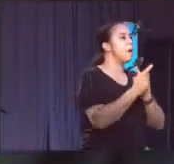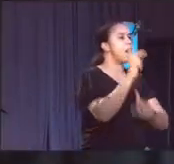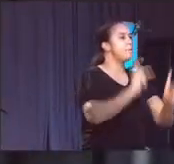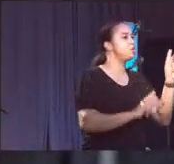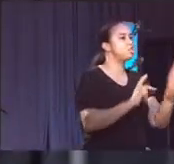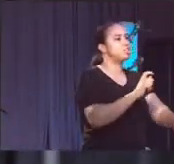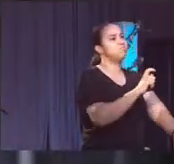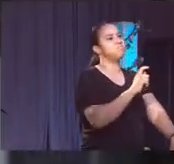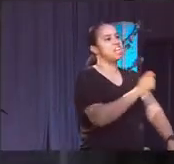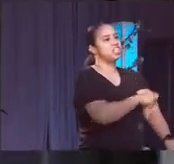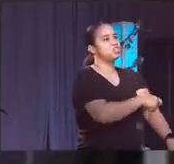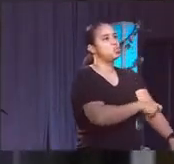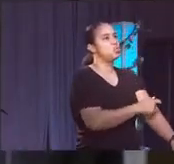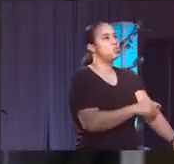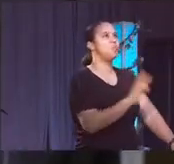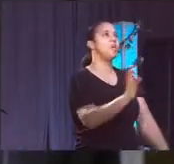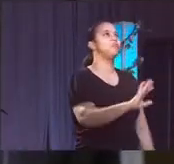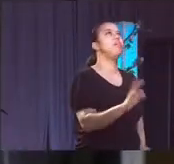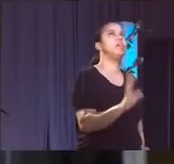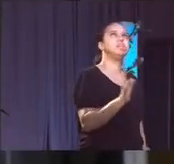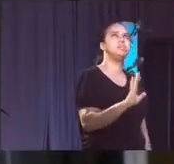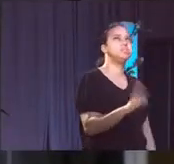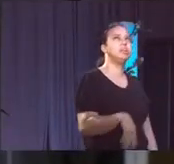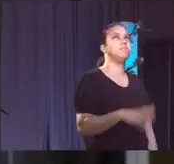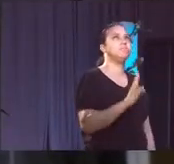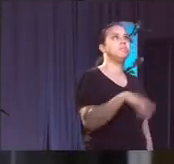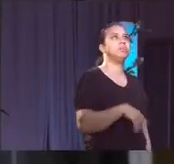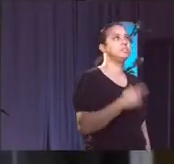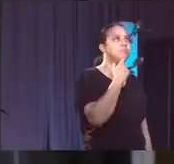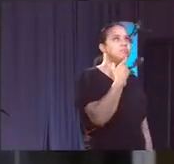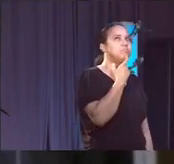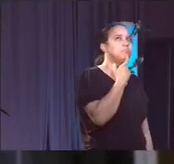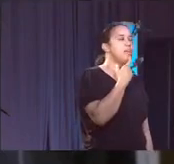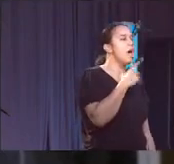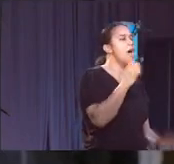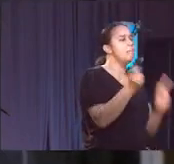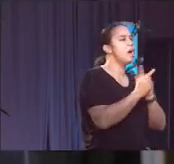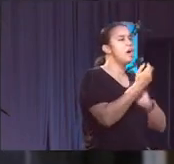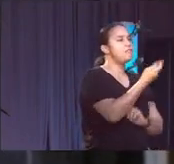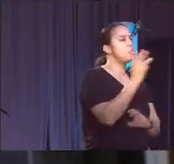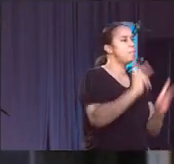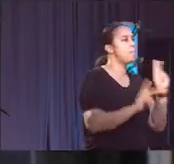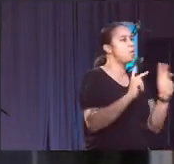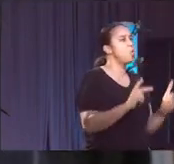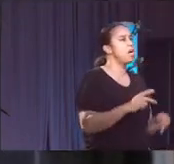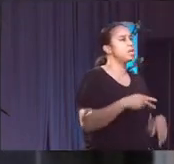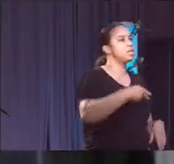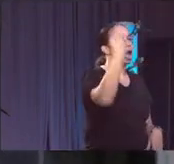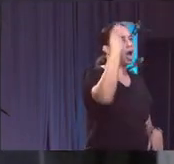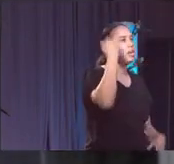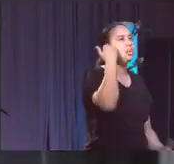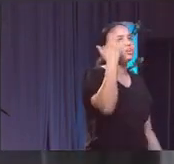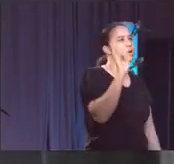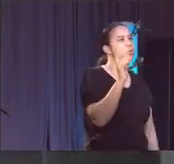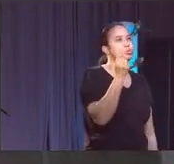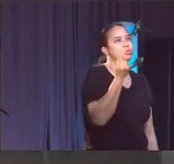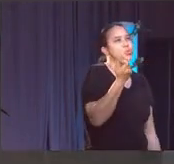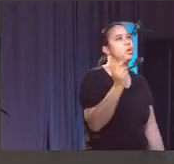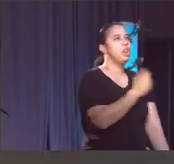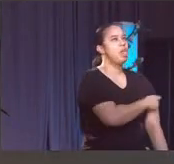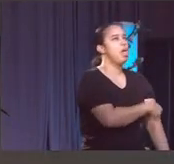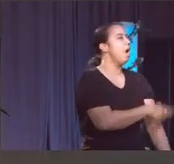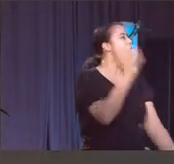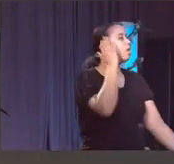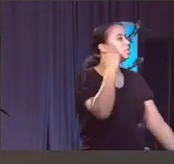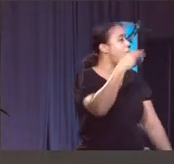just because, I did. I met a couple people who got their tattoos because they were high and they didn't know what they were. They're like,